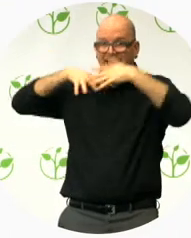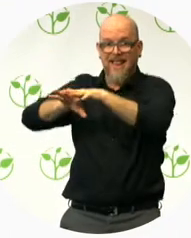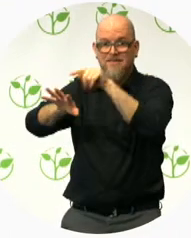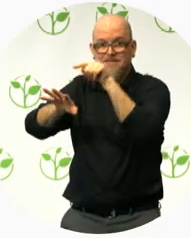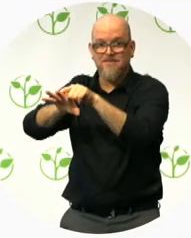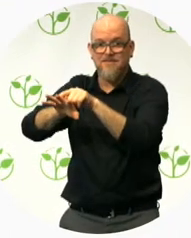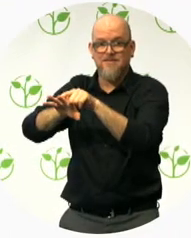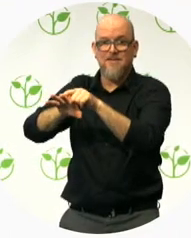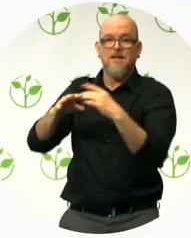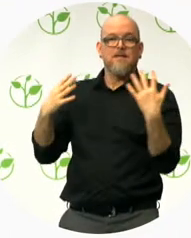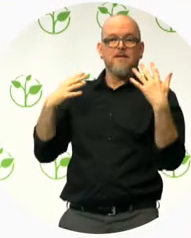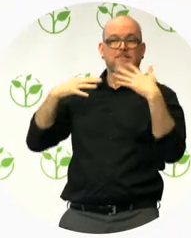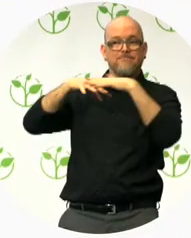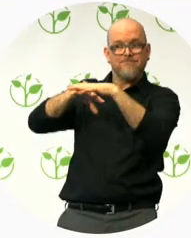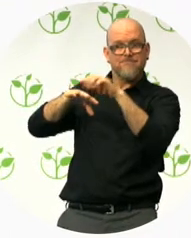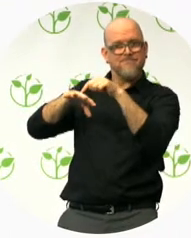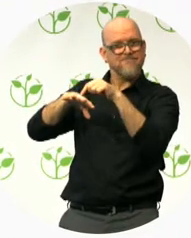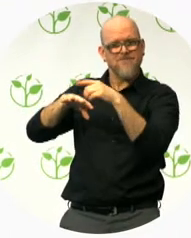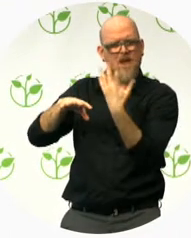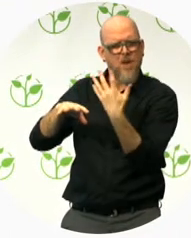I'm talking about people.